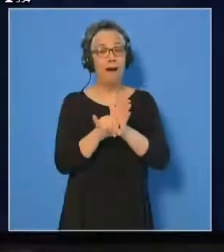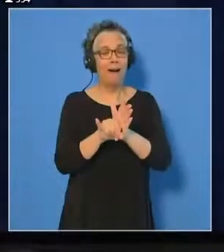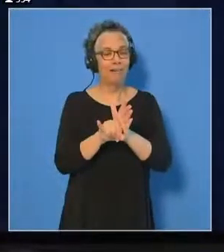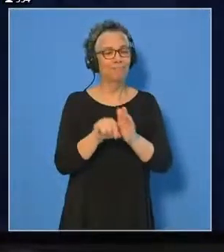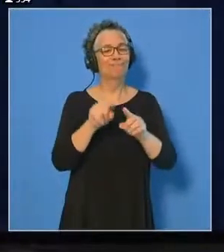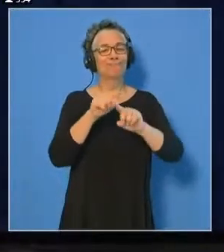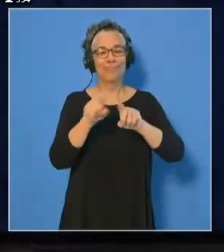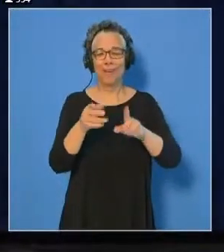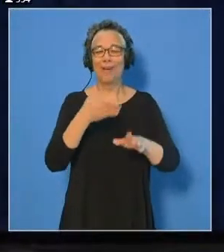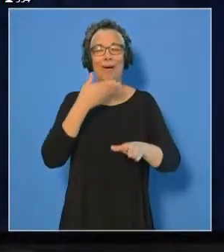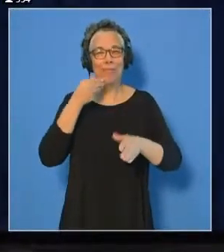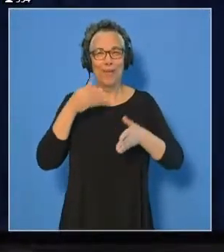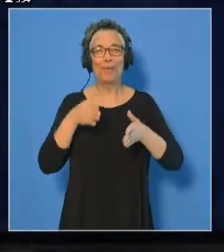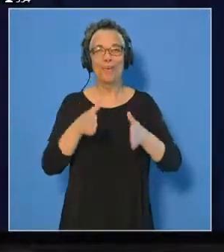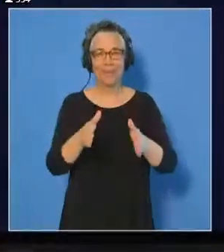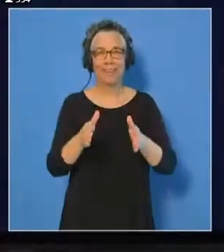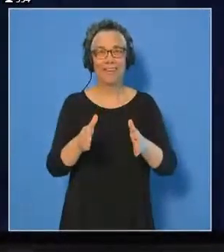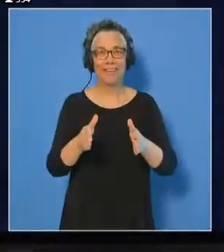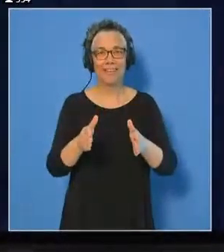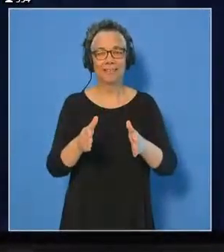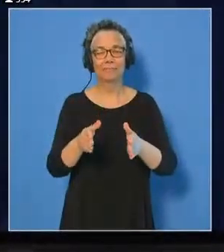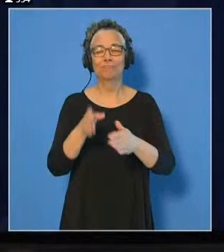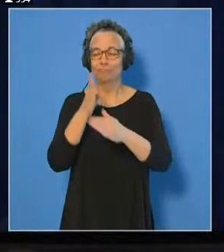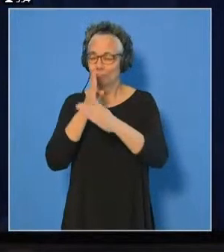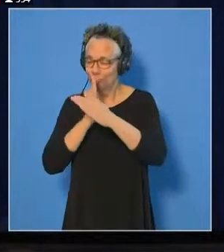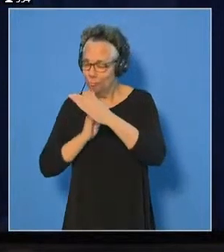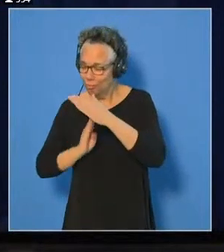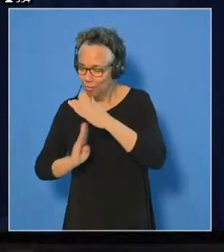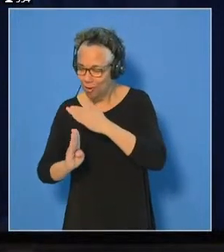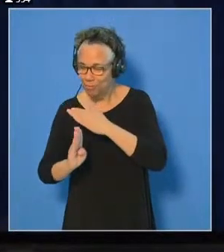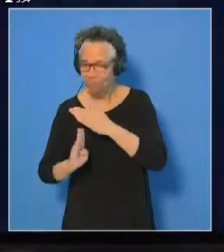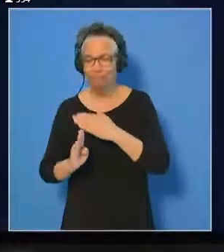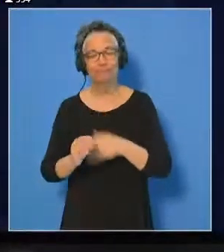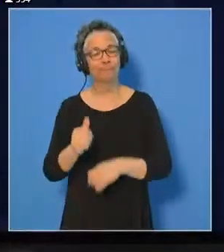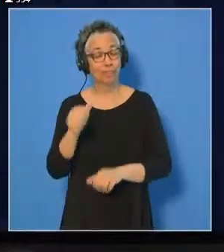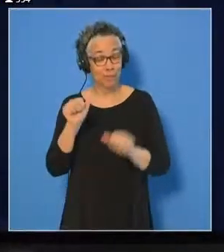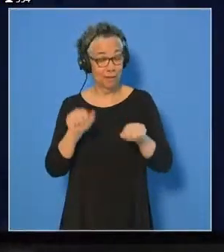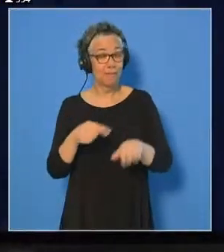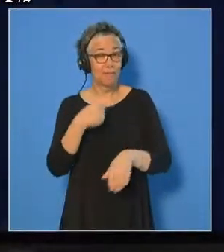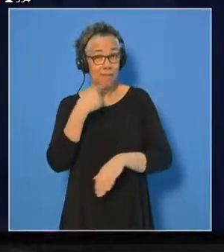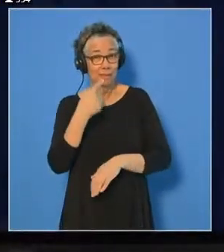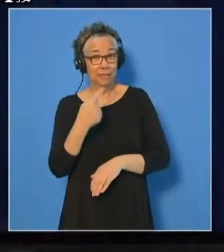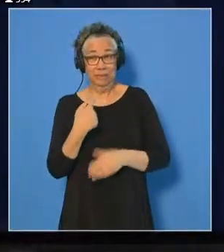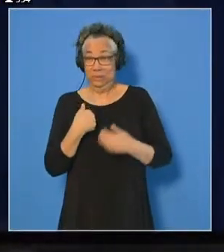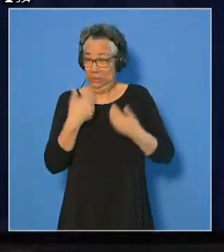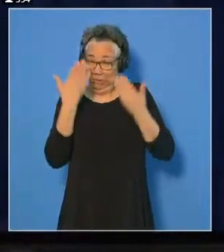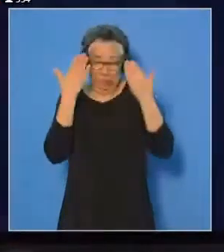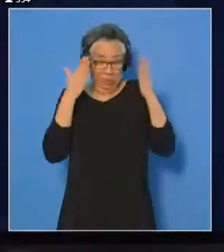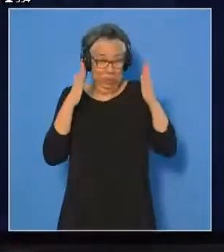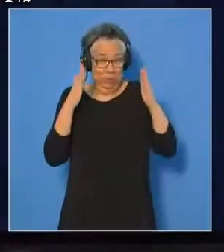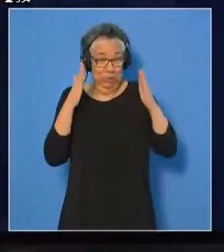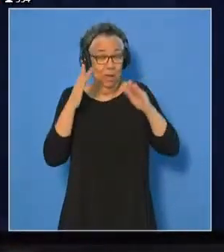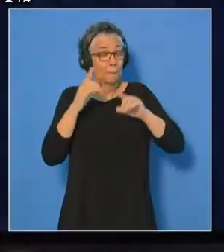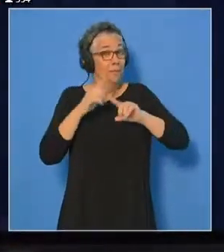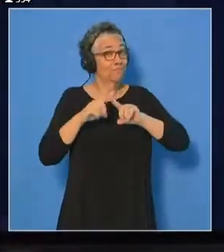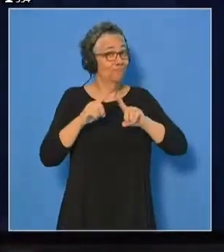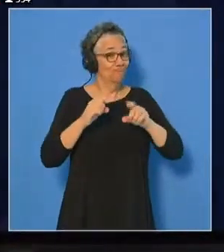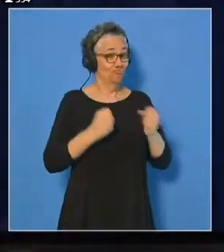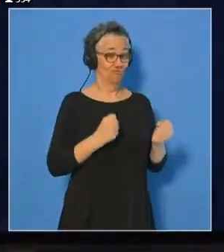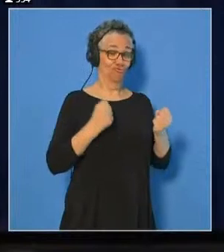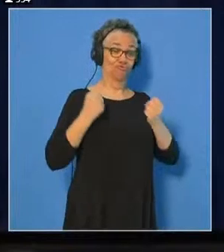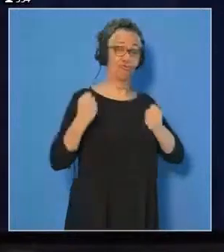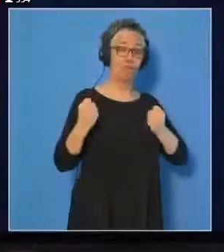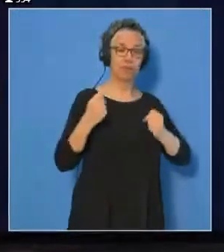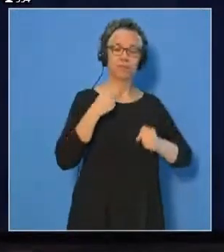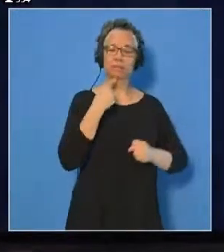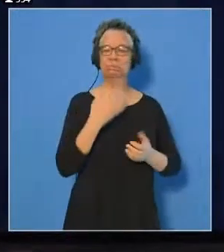to do things. We are humble enough to say when we don't know it all, and strong enough to say that despite this, we